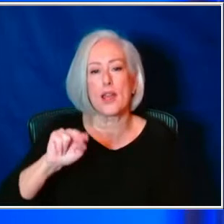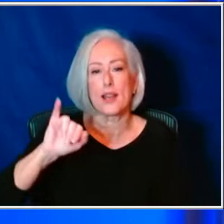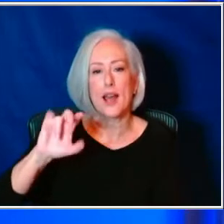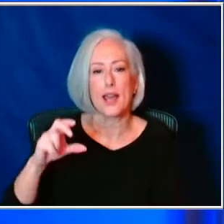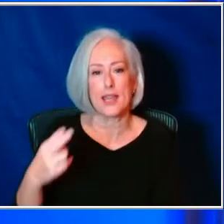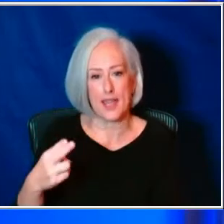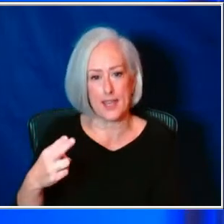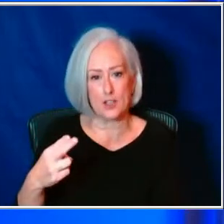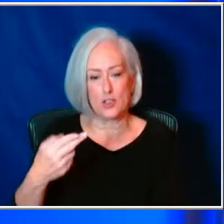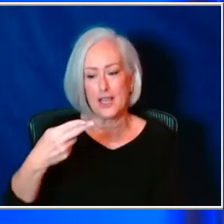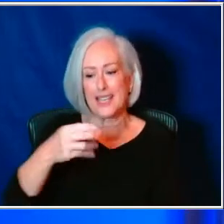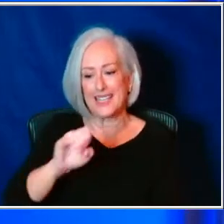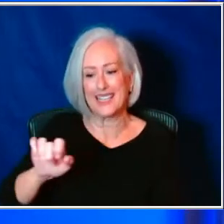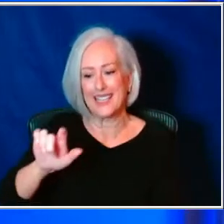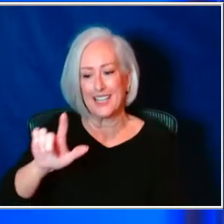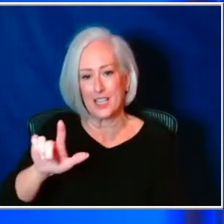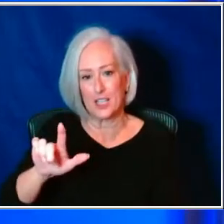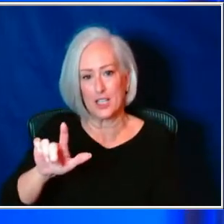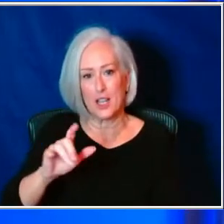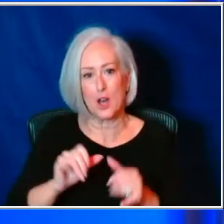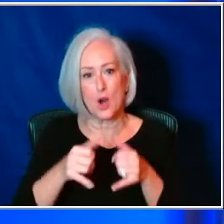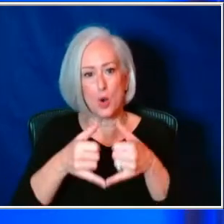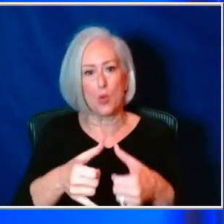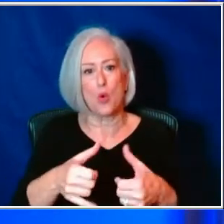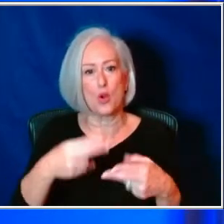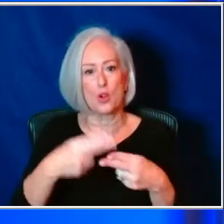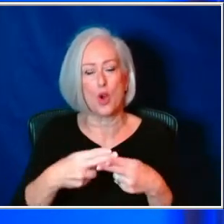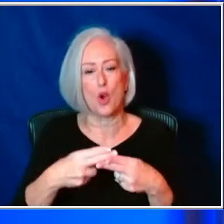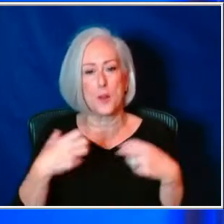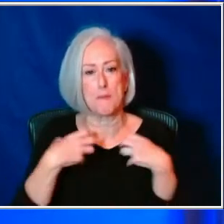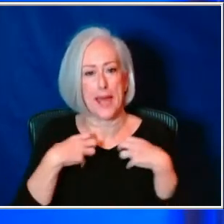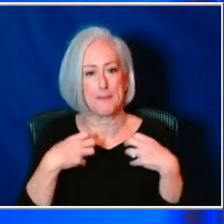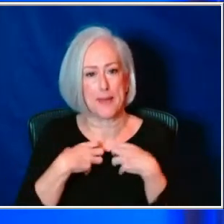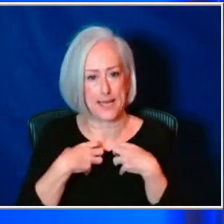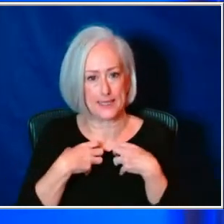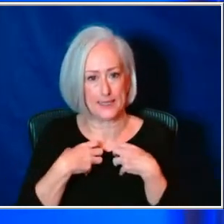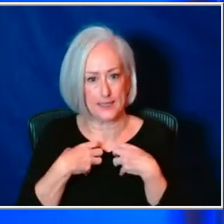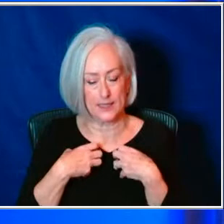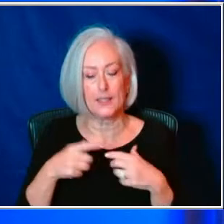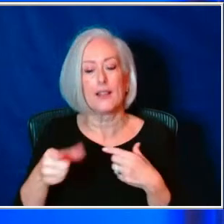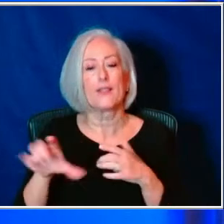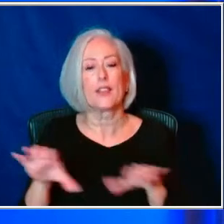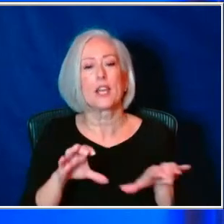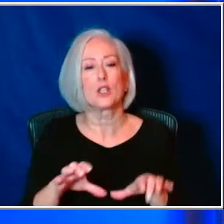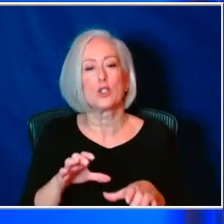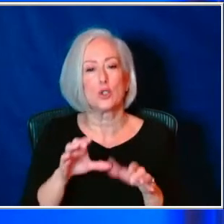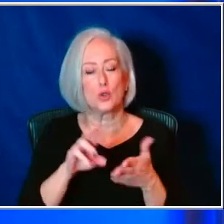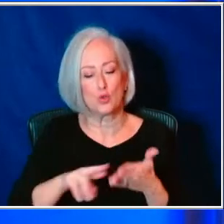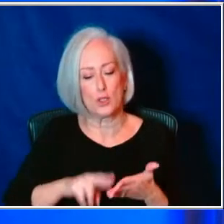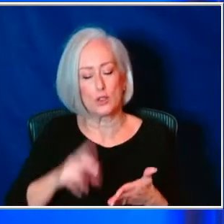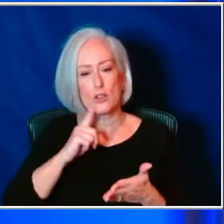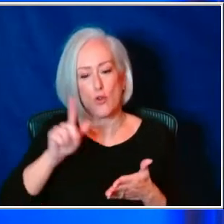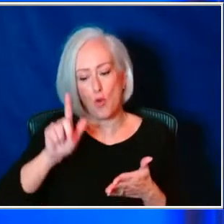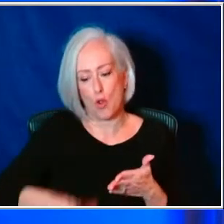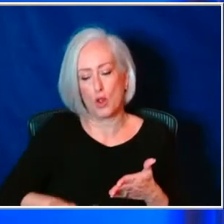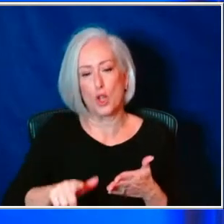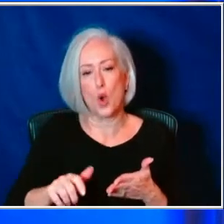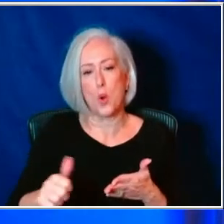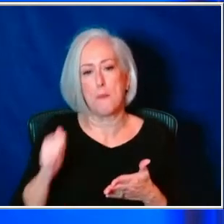Award, which is entitled Backpack, and they are focused on performing research for chronic low back pain. So I